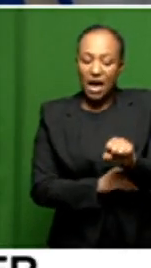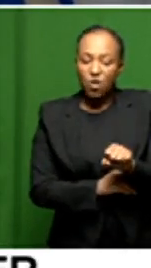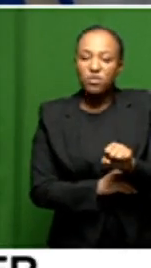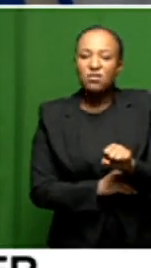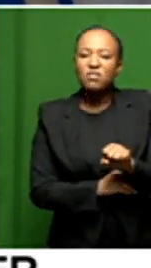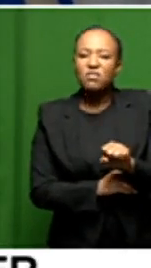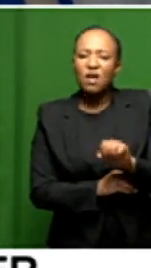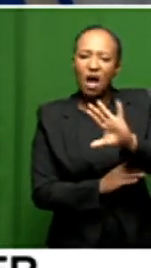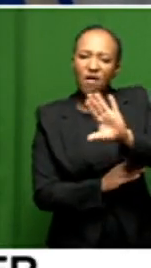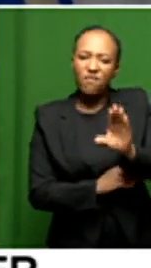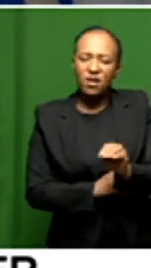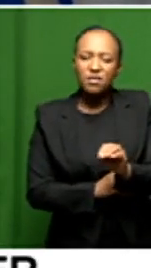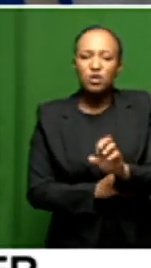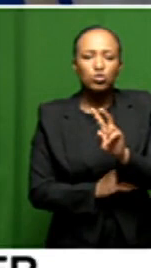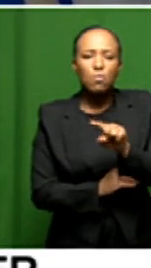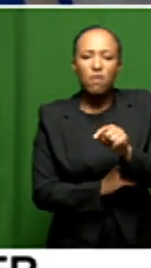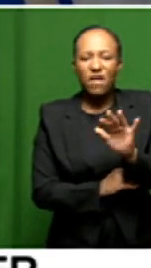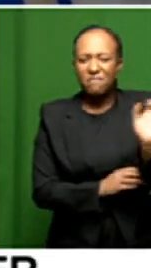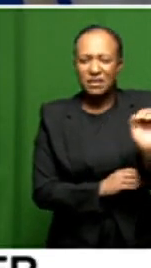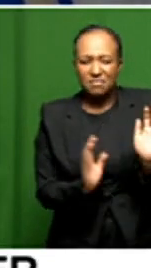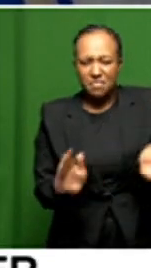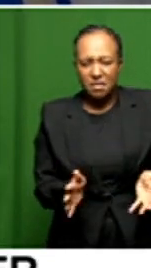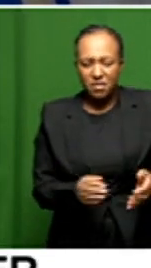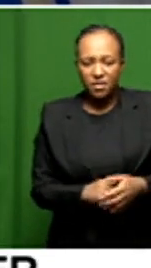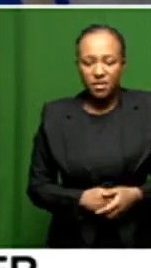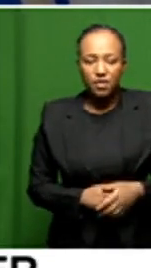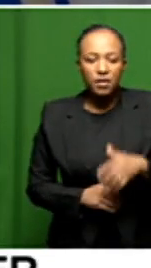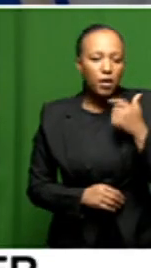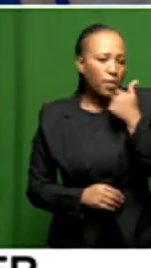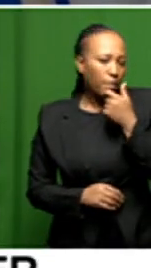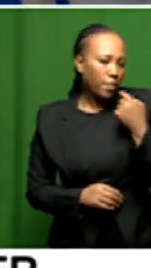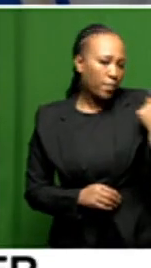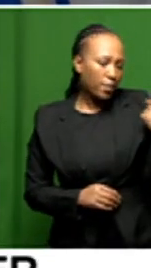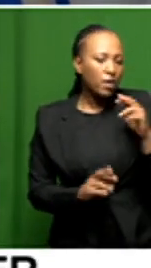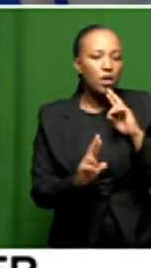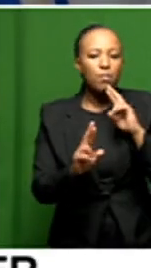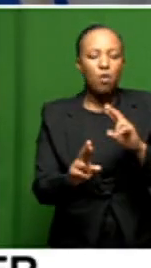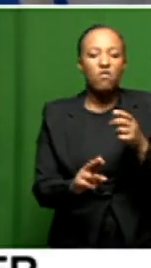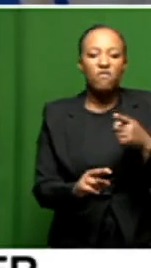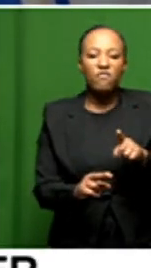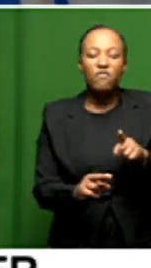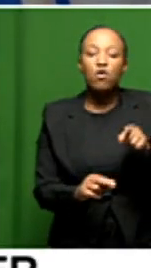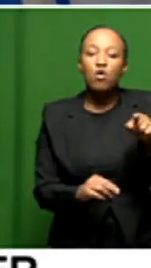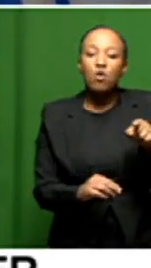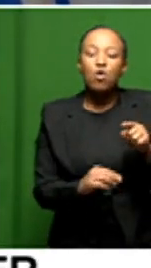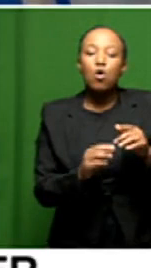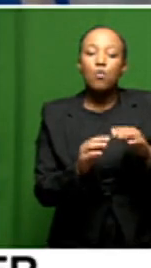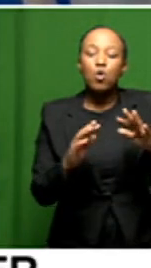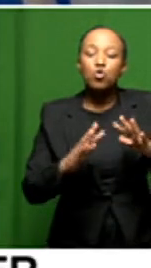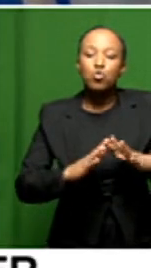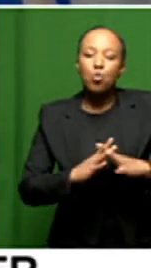is just about 2.5%. A recent report by UNCTAD, the United Nations Conference on Trade and